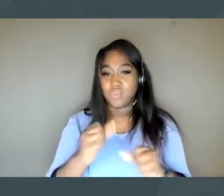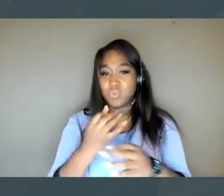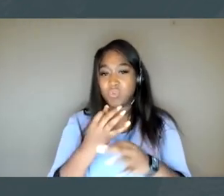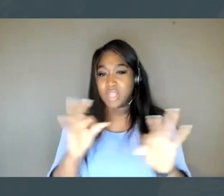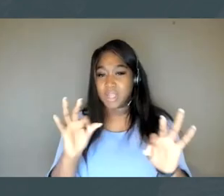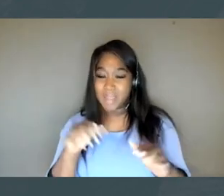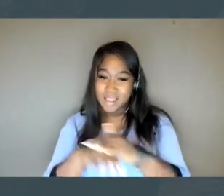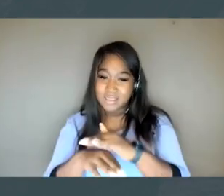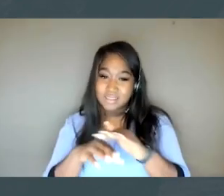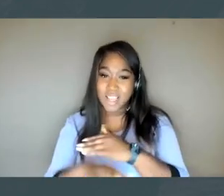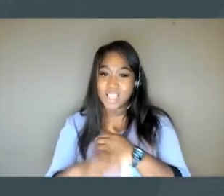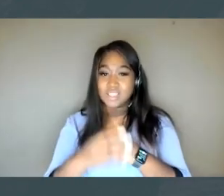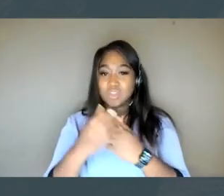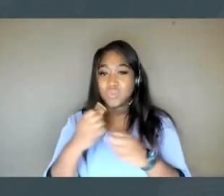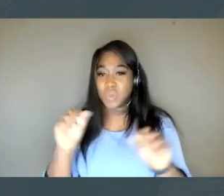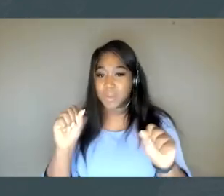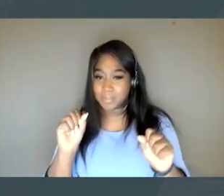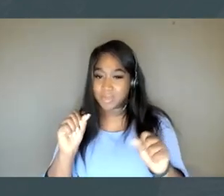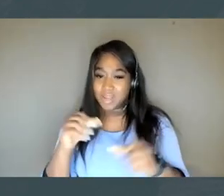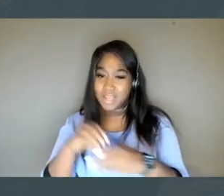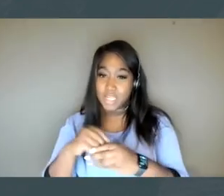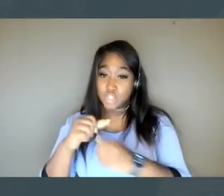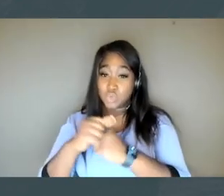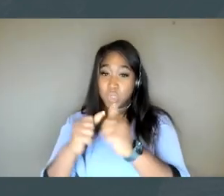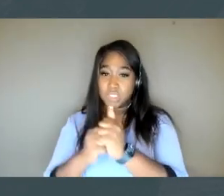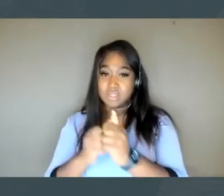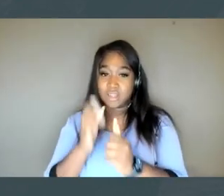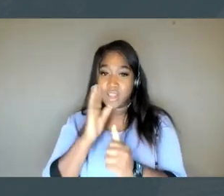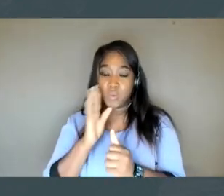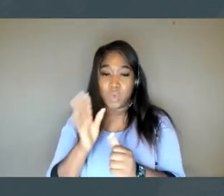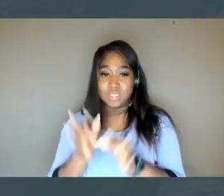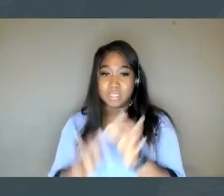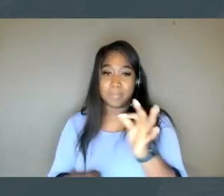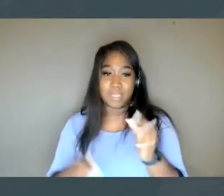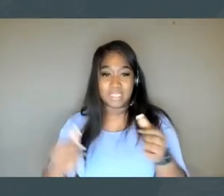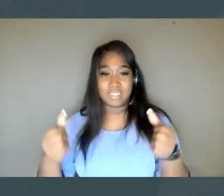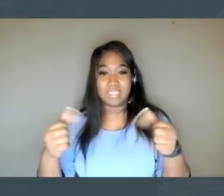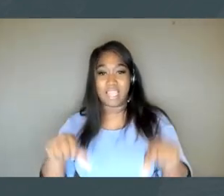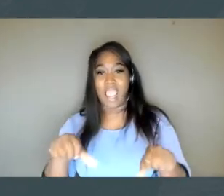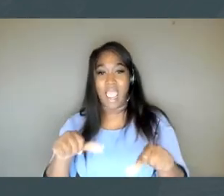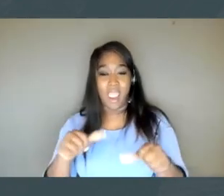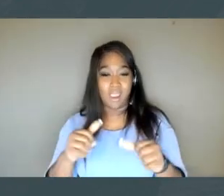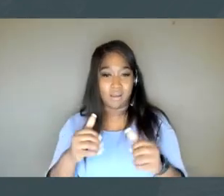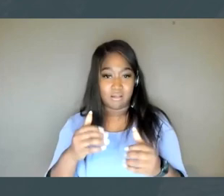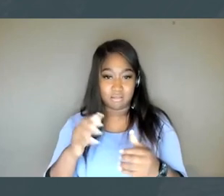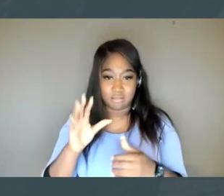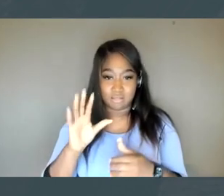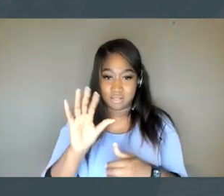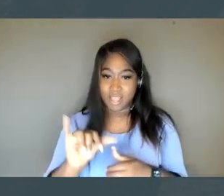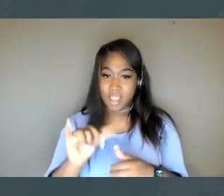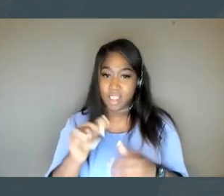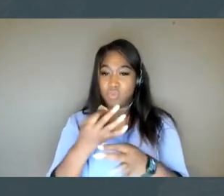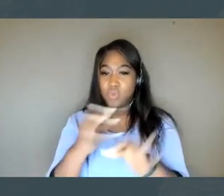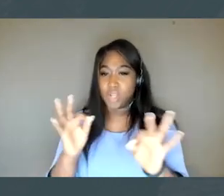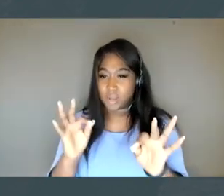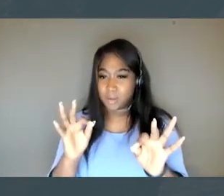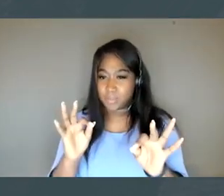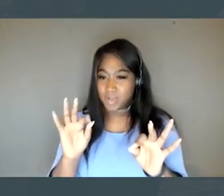that simply denies you, you know, that freedom and that reality and that